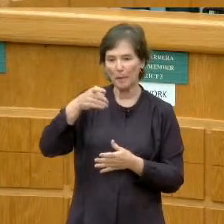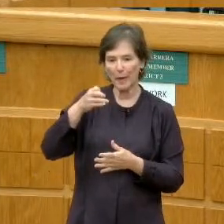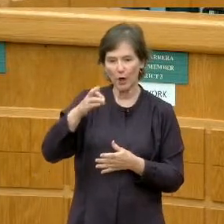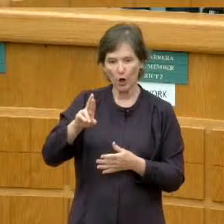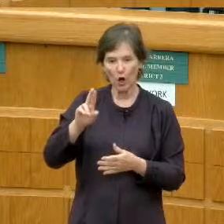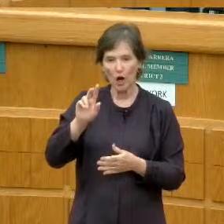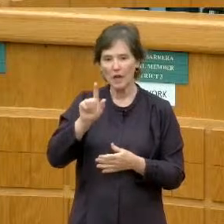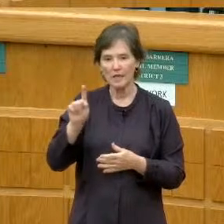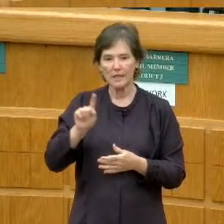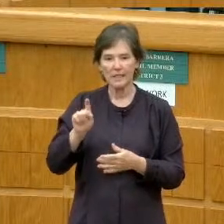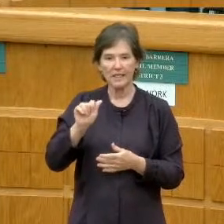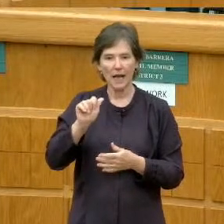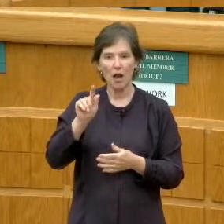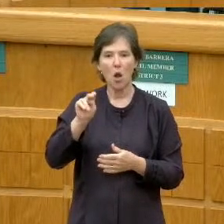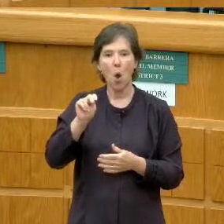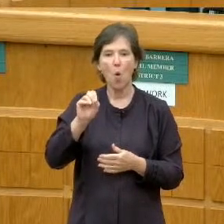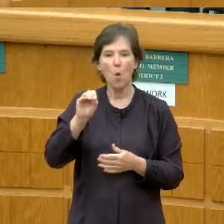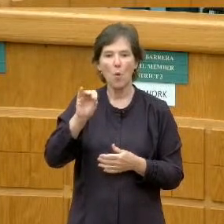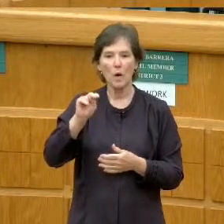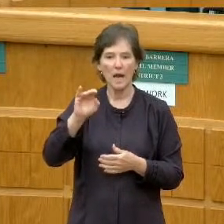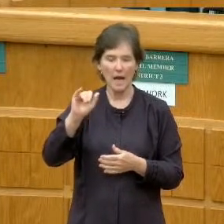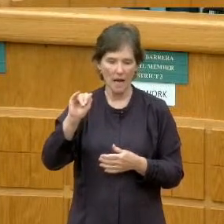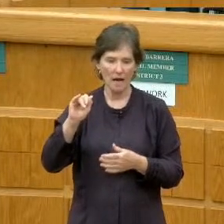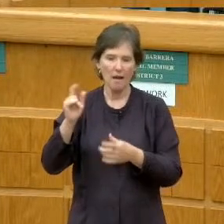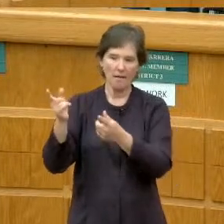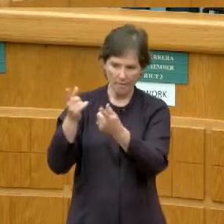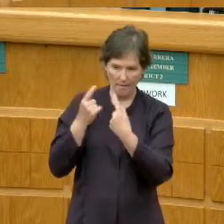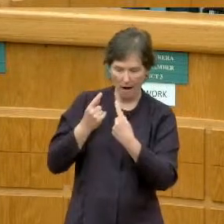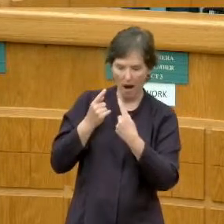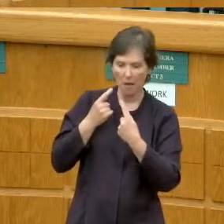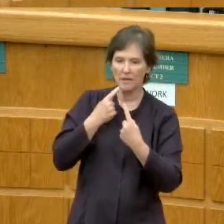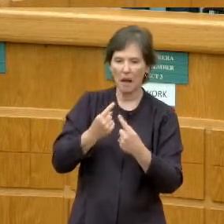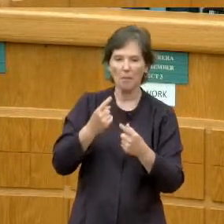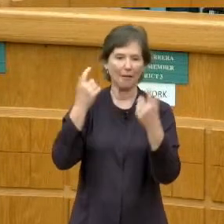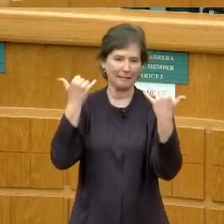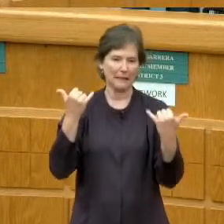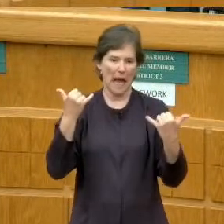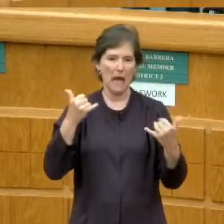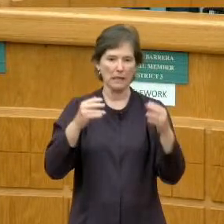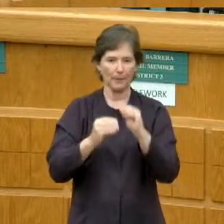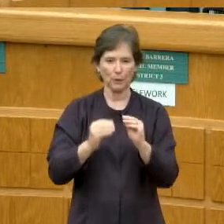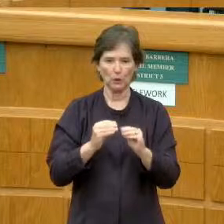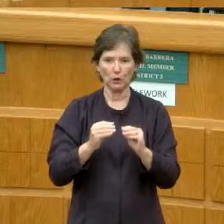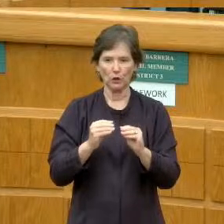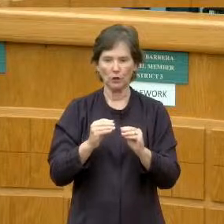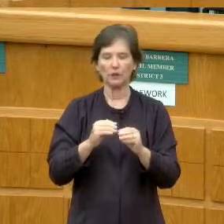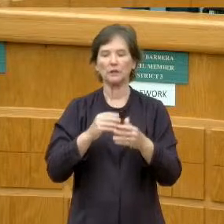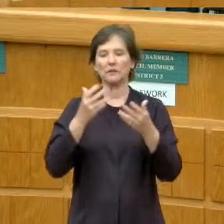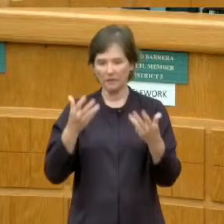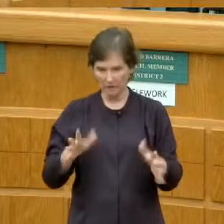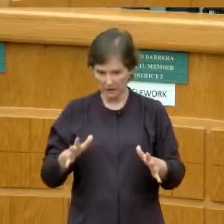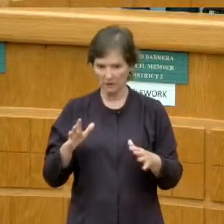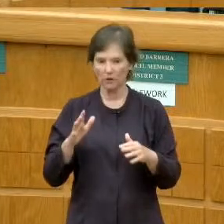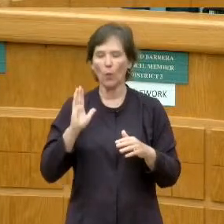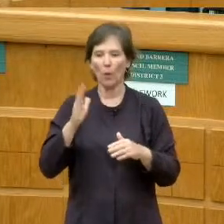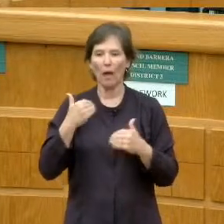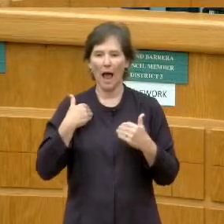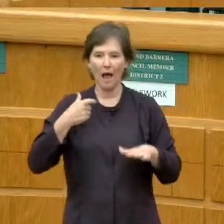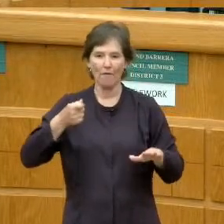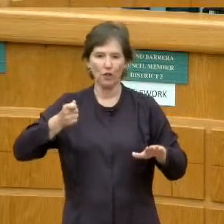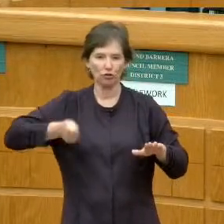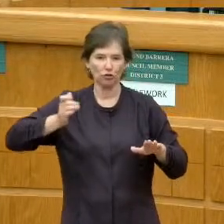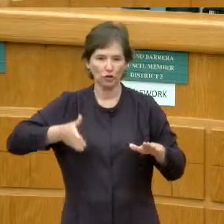that we have. And then Judge Canales and Annette Rodriguez will be bringing